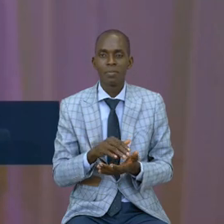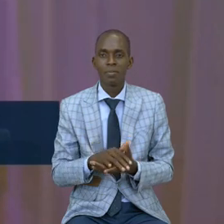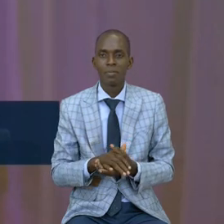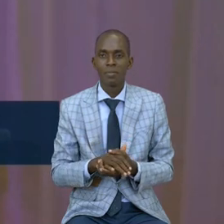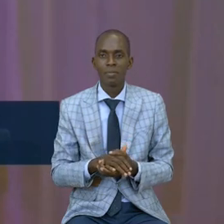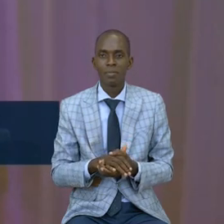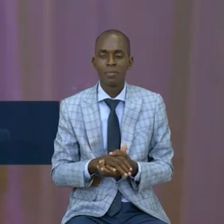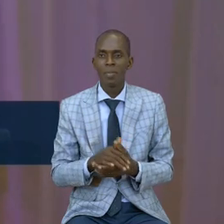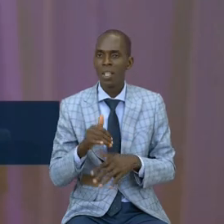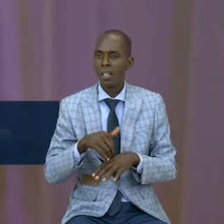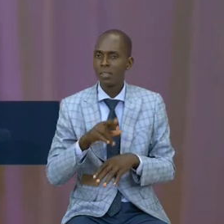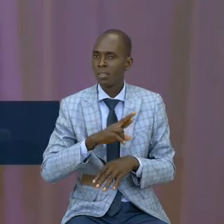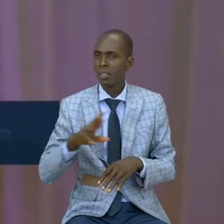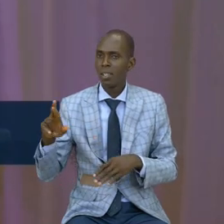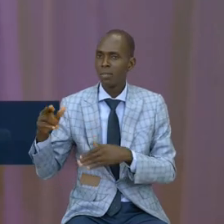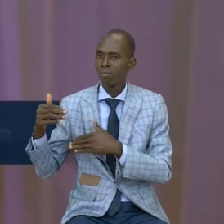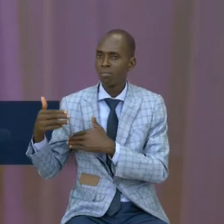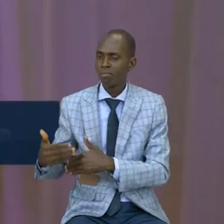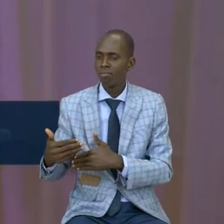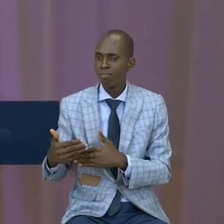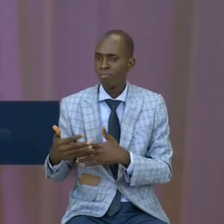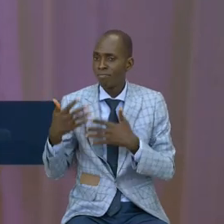At my right hand side, let's see the flag if you are true.